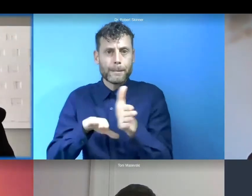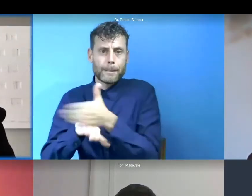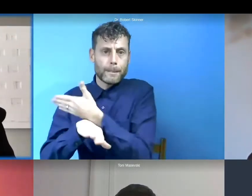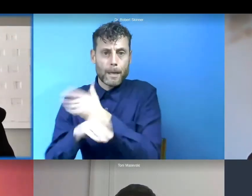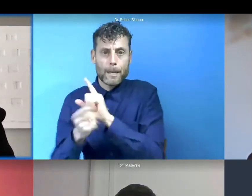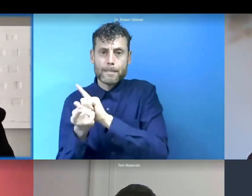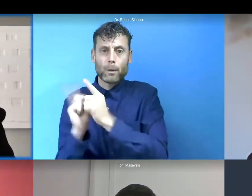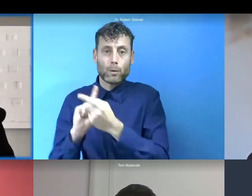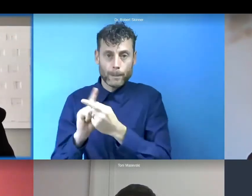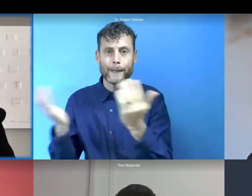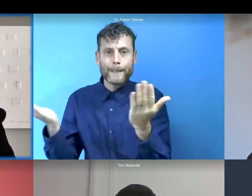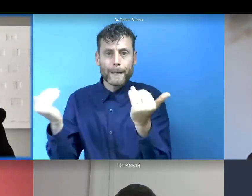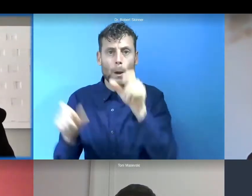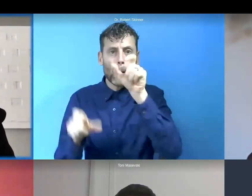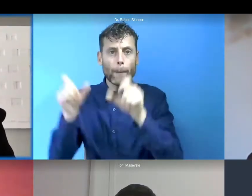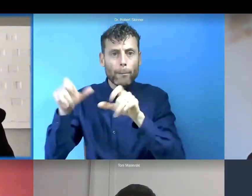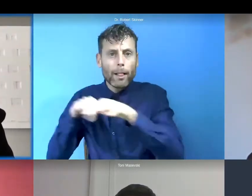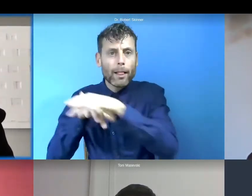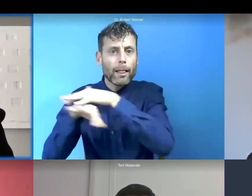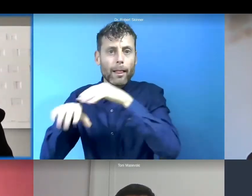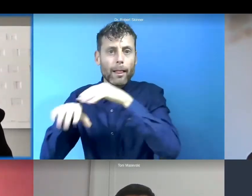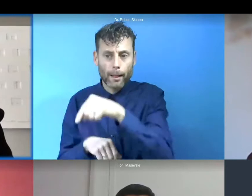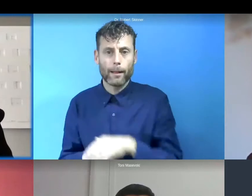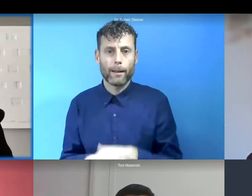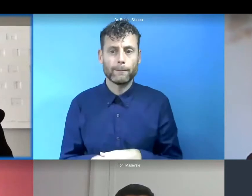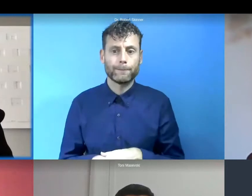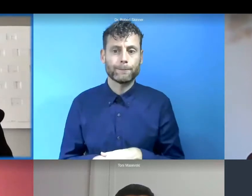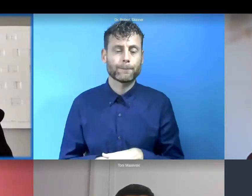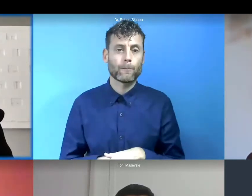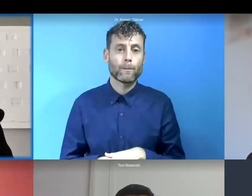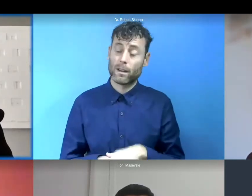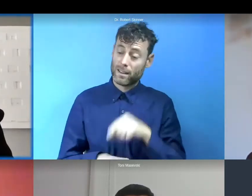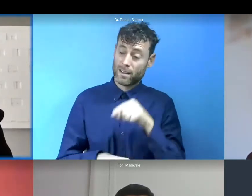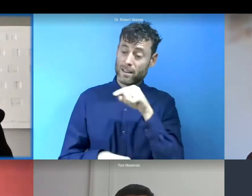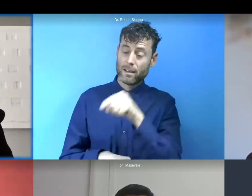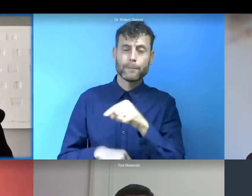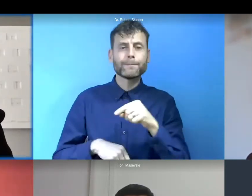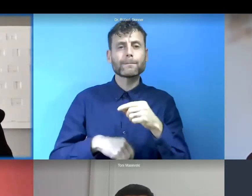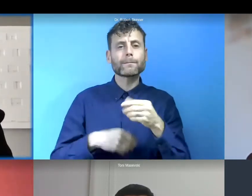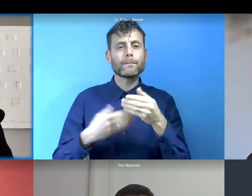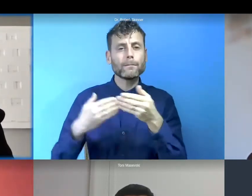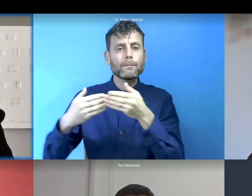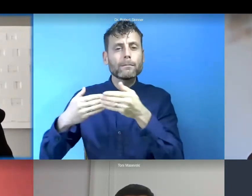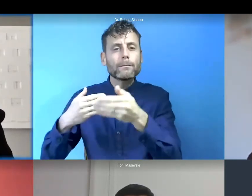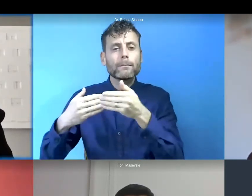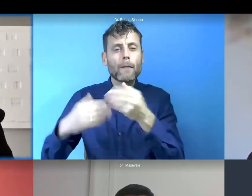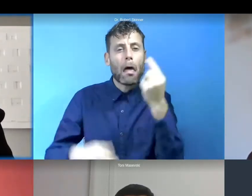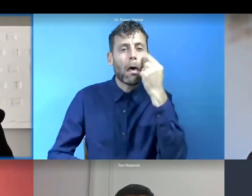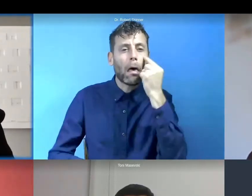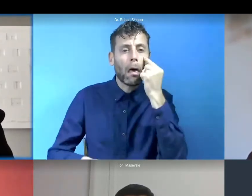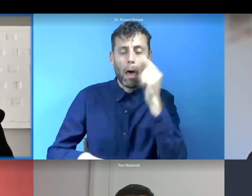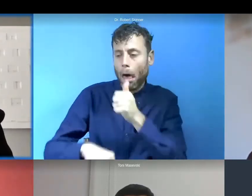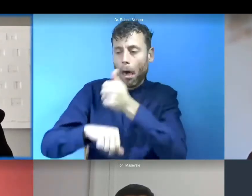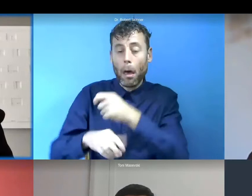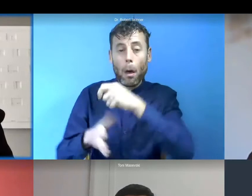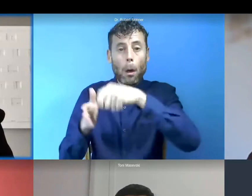Francesco, do you think that such kind of temporary projects could be replicated even in other parts